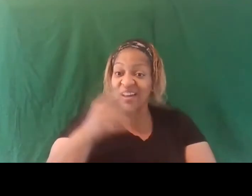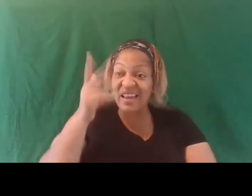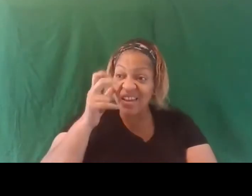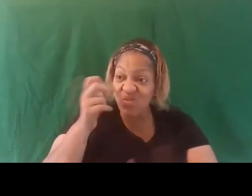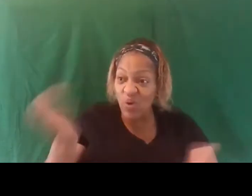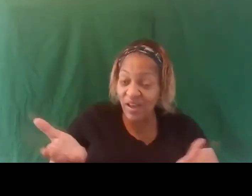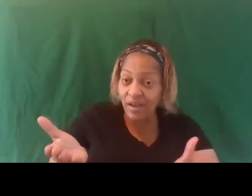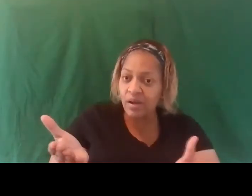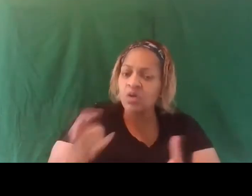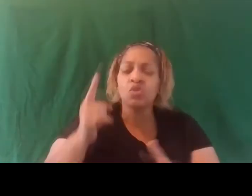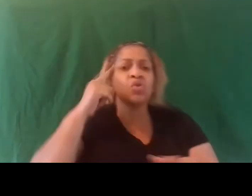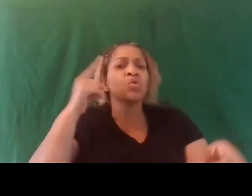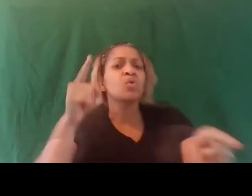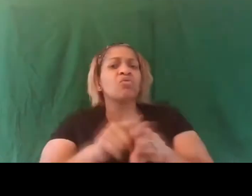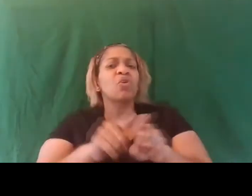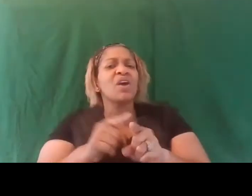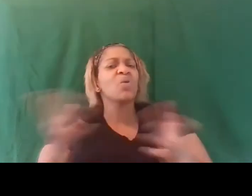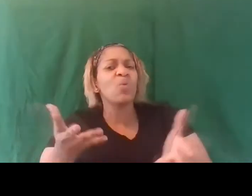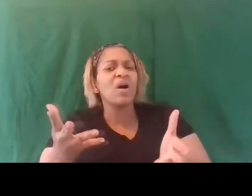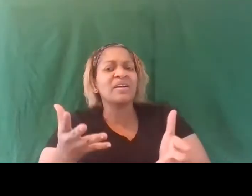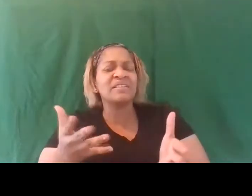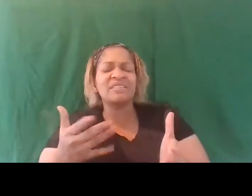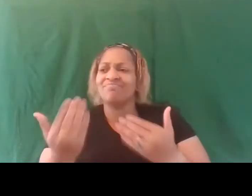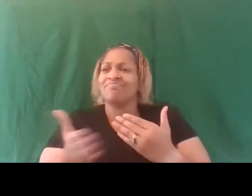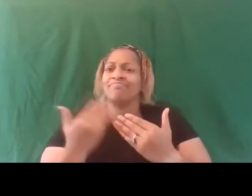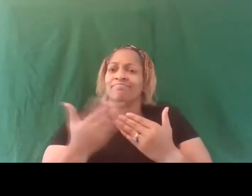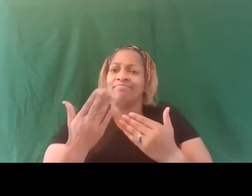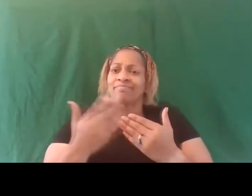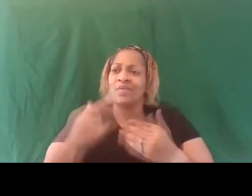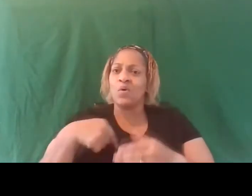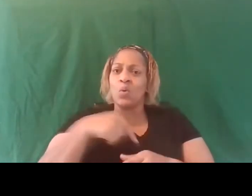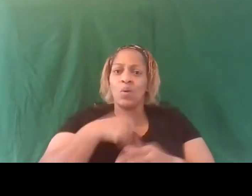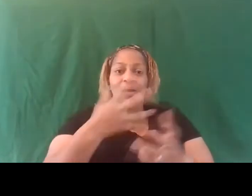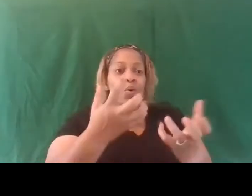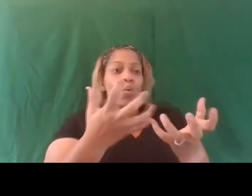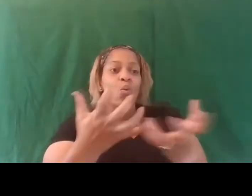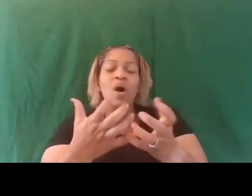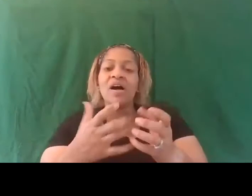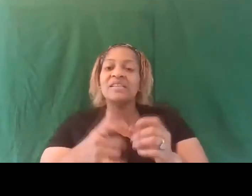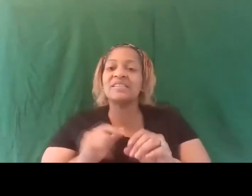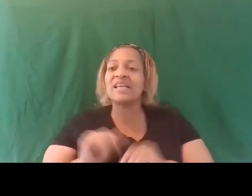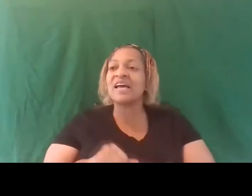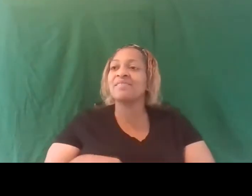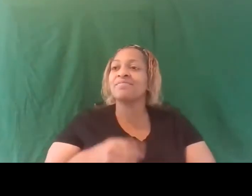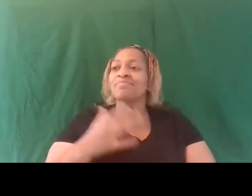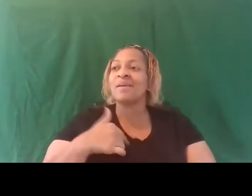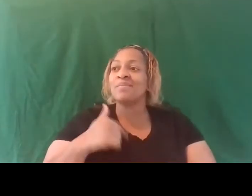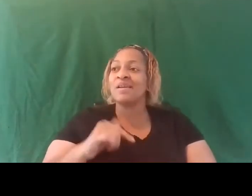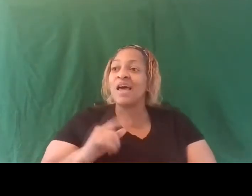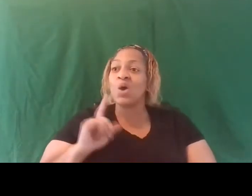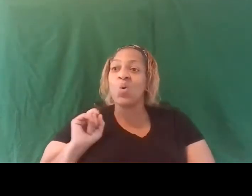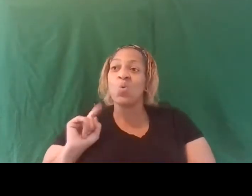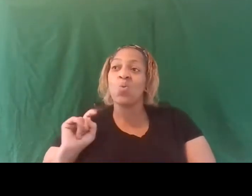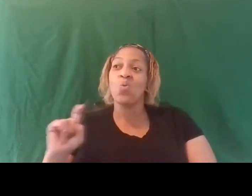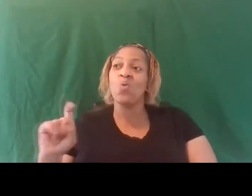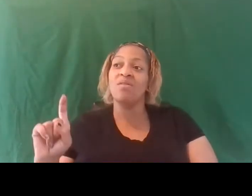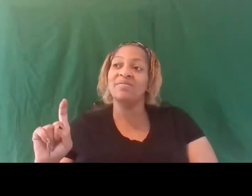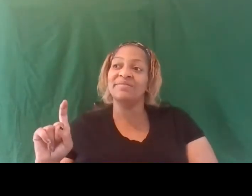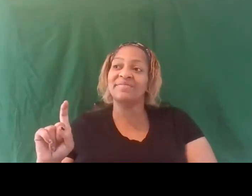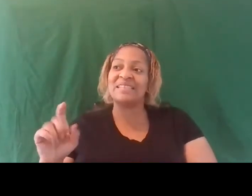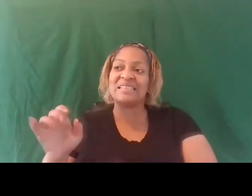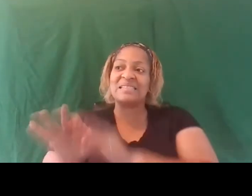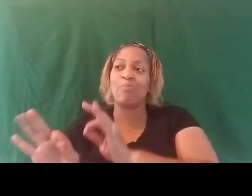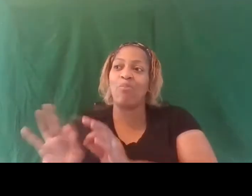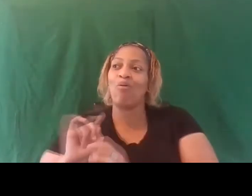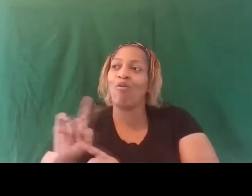are you agreeing about your life? See, it's easy to want simply a few steps to get from point A to point B. You know, that's why we love